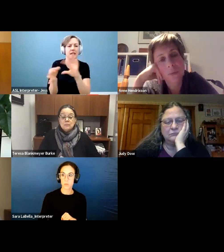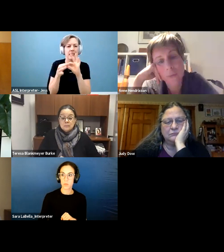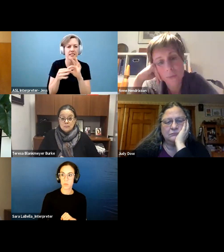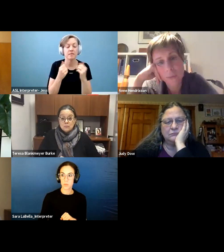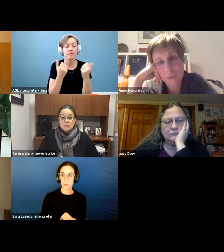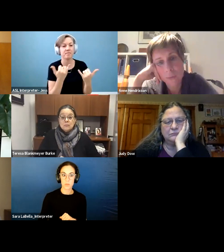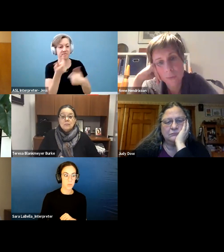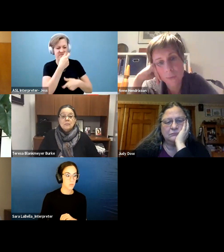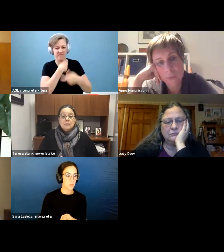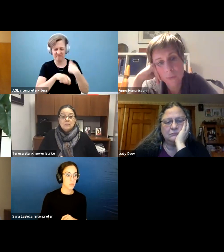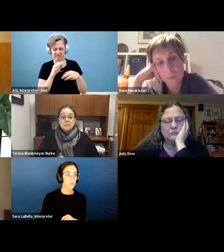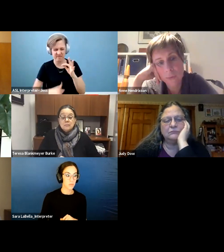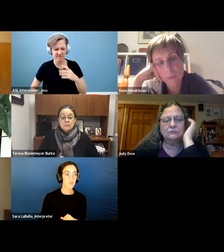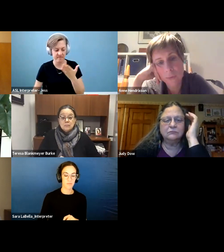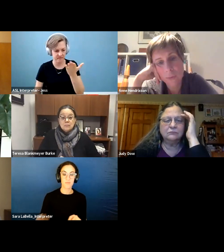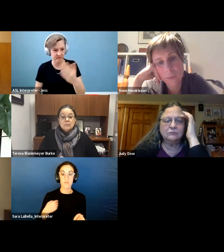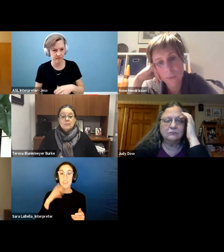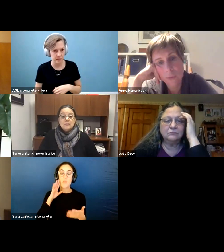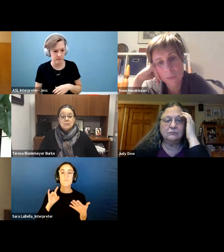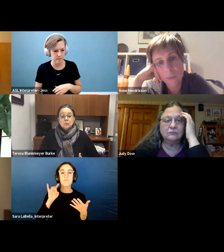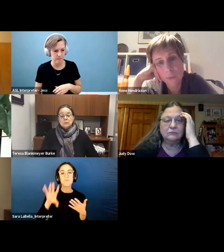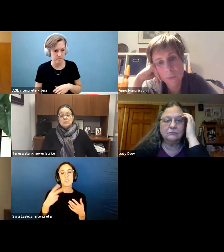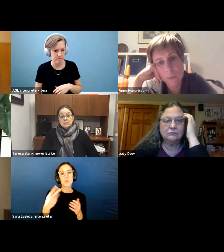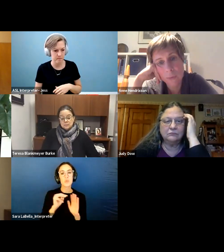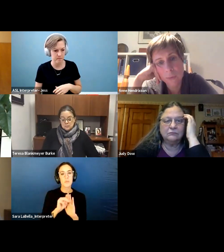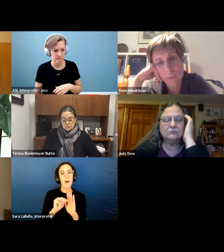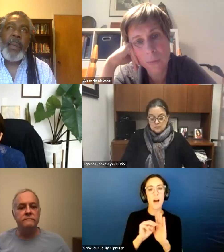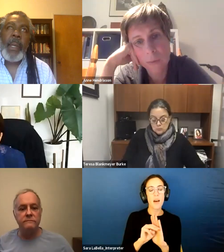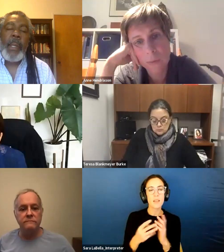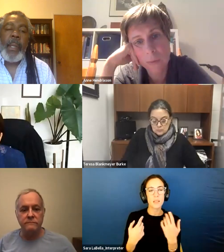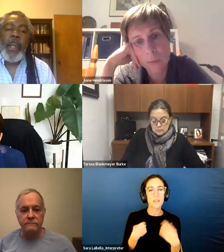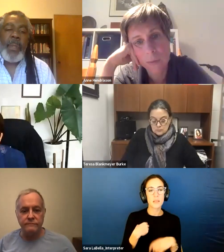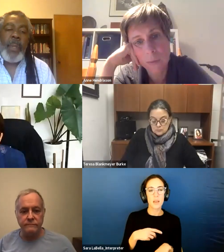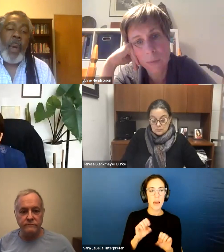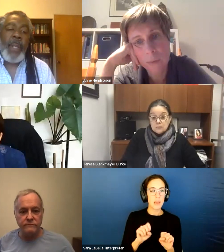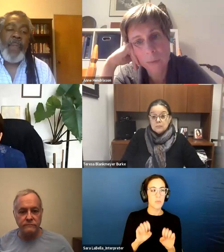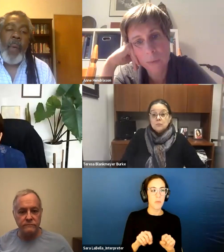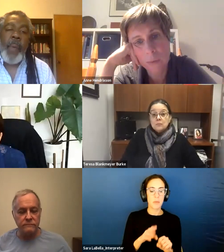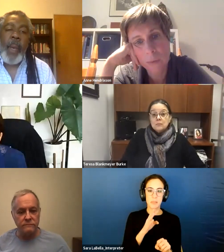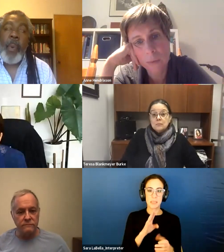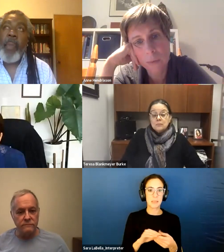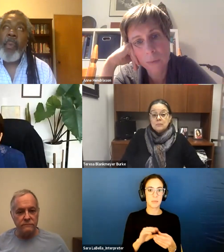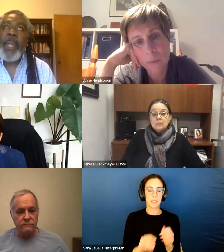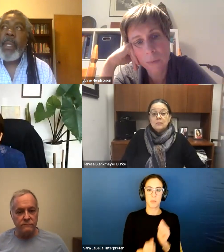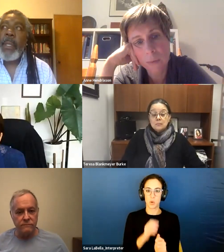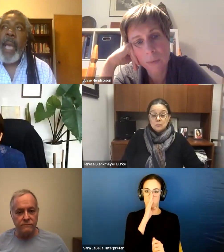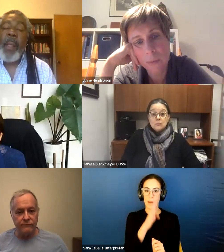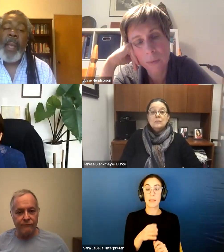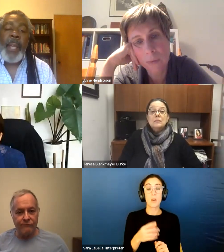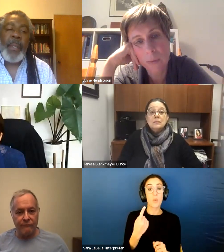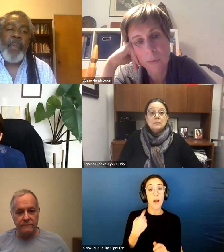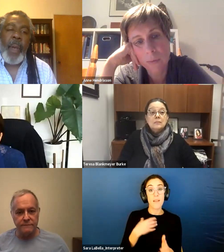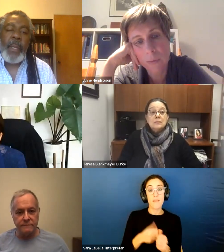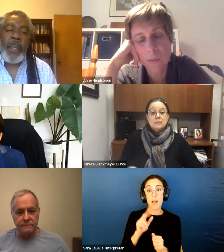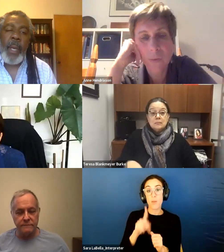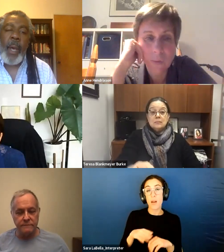throw out two models that are likely to emerge out of this region. I can probably speak most directly to it. So one is following up on the recent